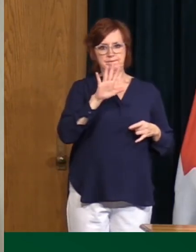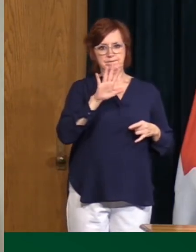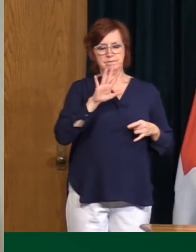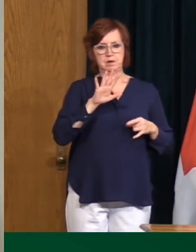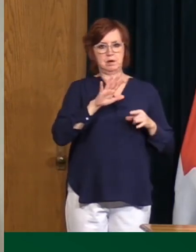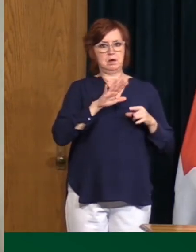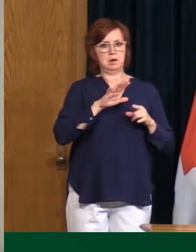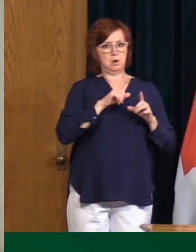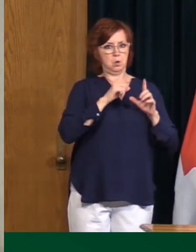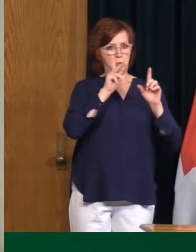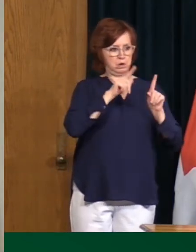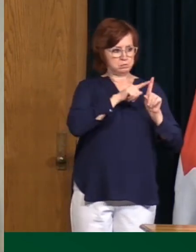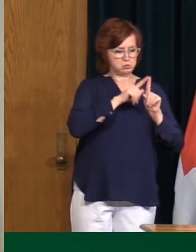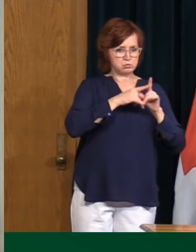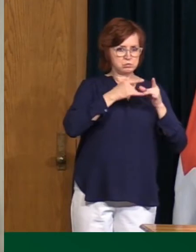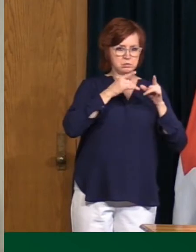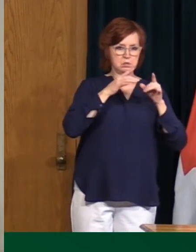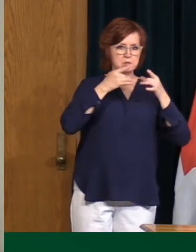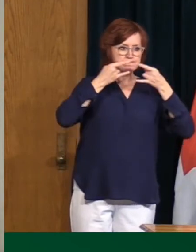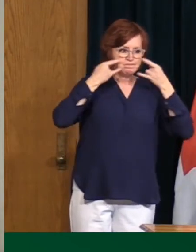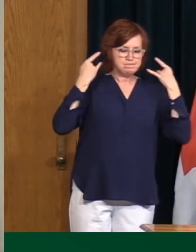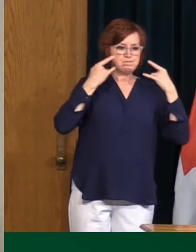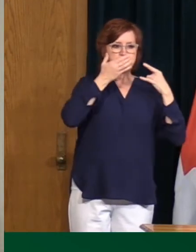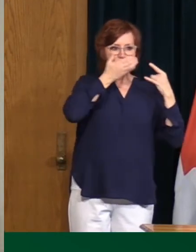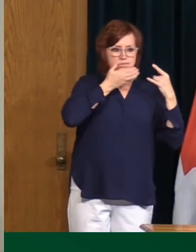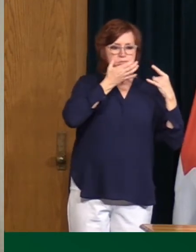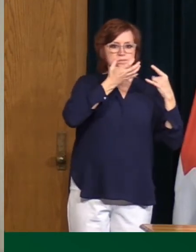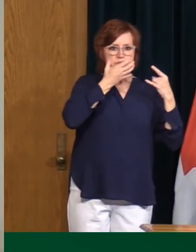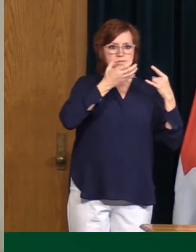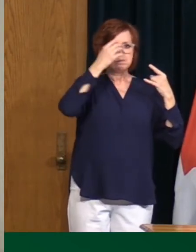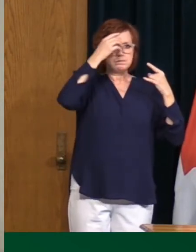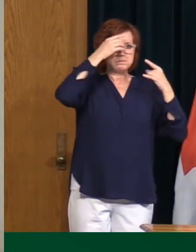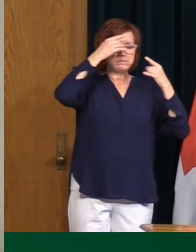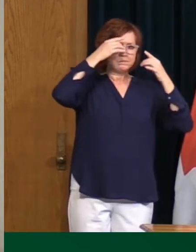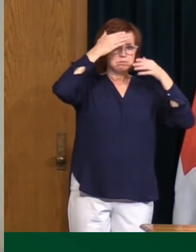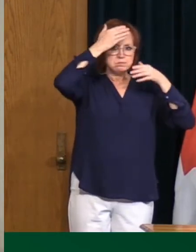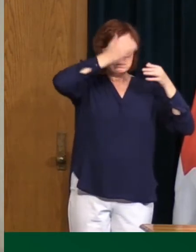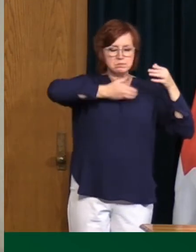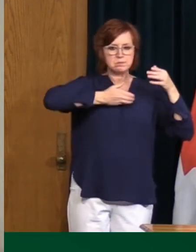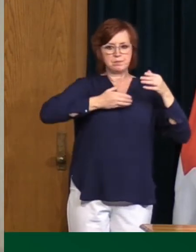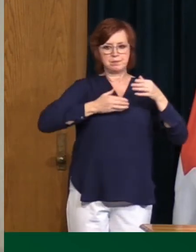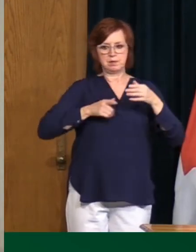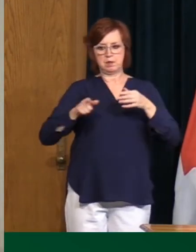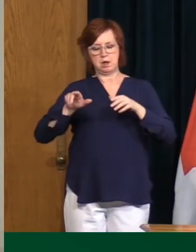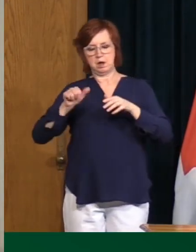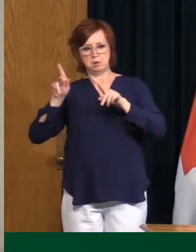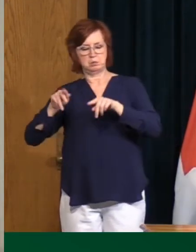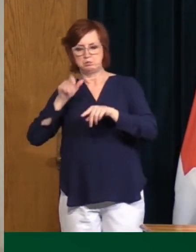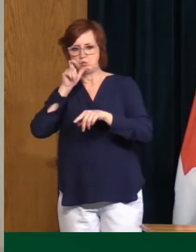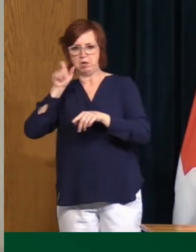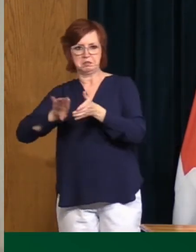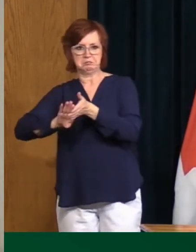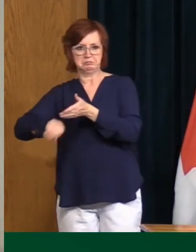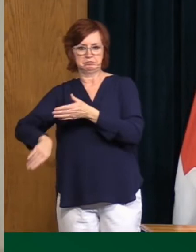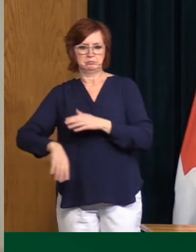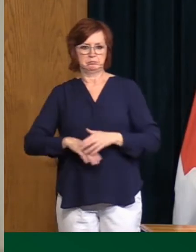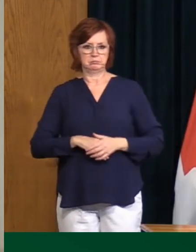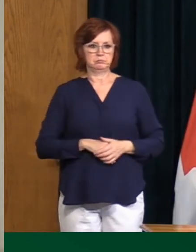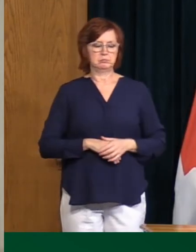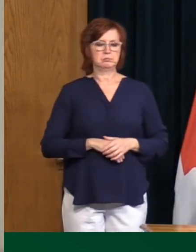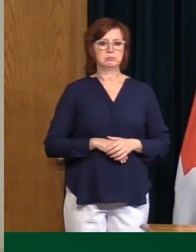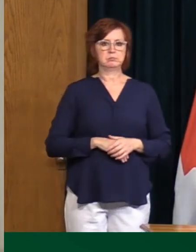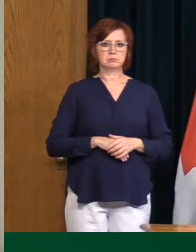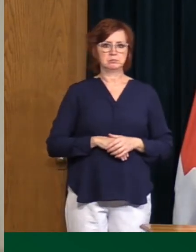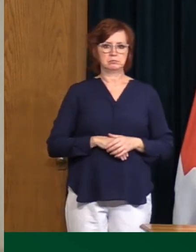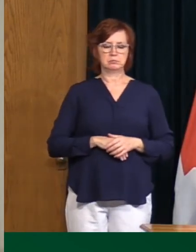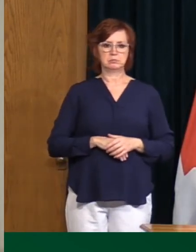use PPE. So I think we need to just think through this, what kind of environment we're going into. And certainly if people feel comfortable wearing a